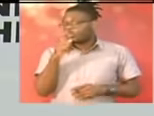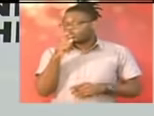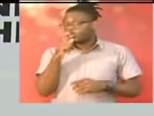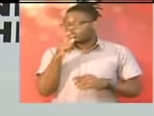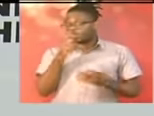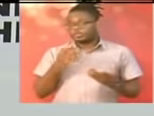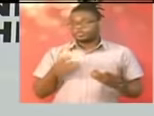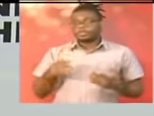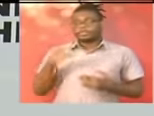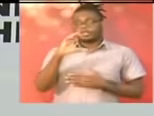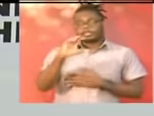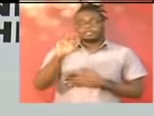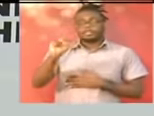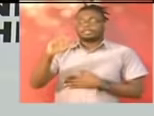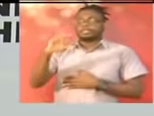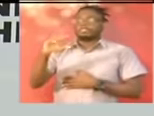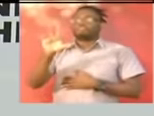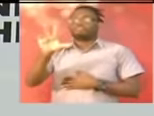CNC3.